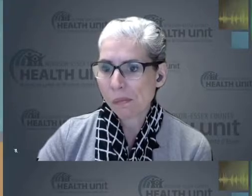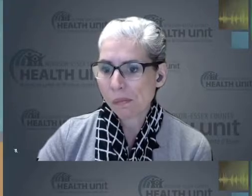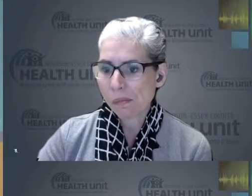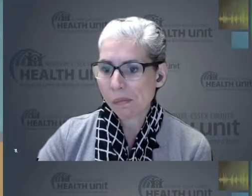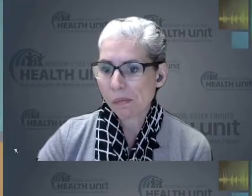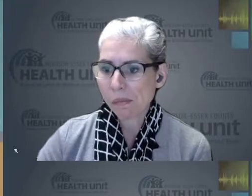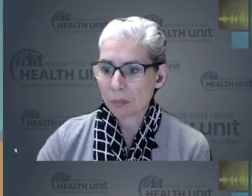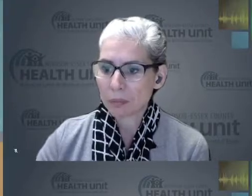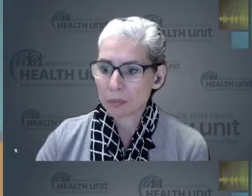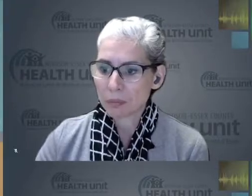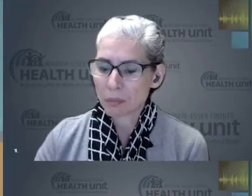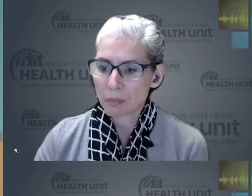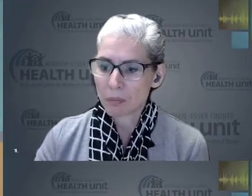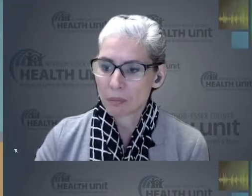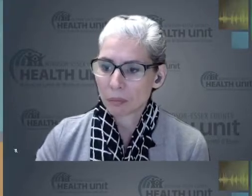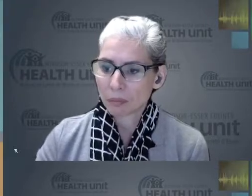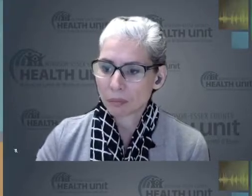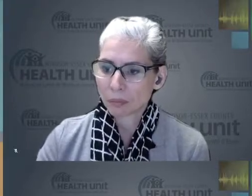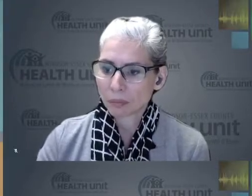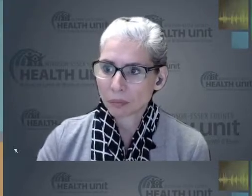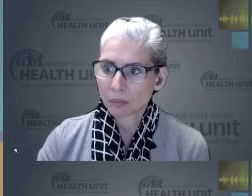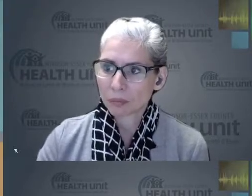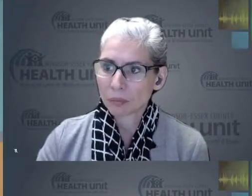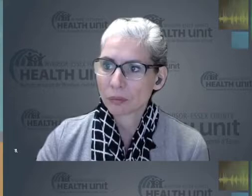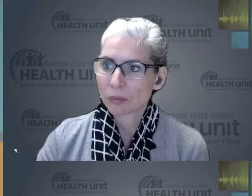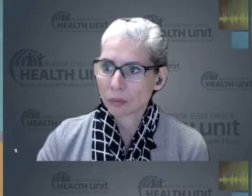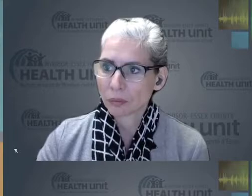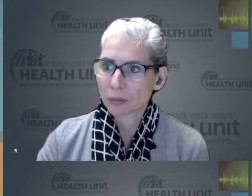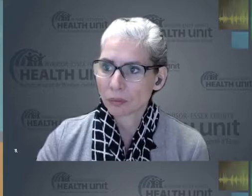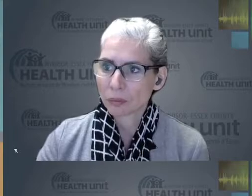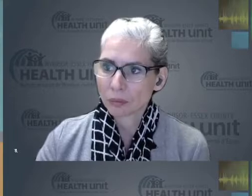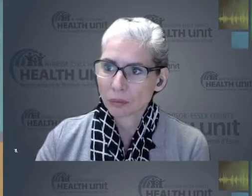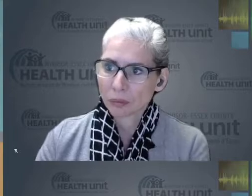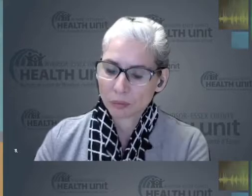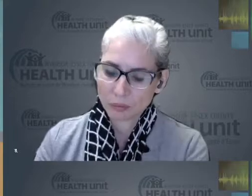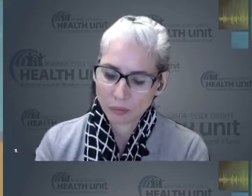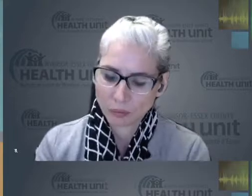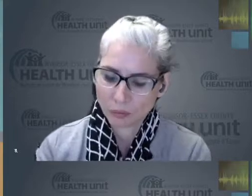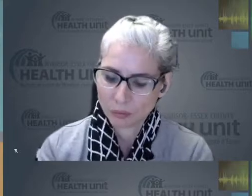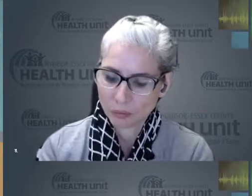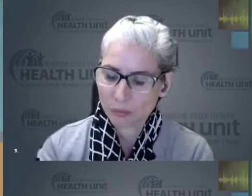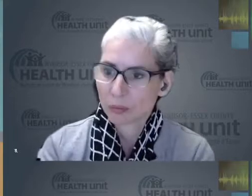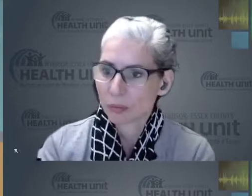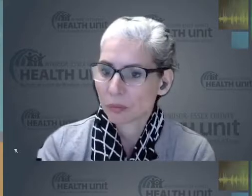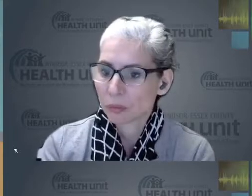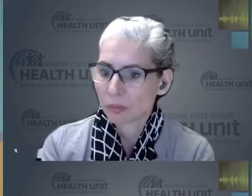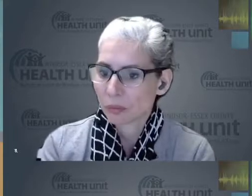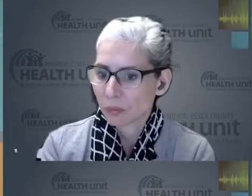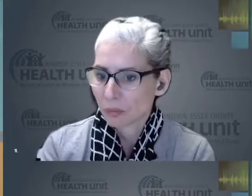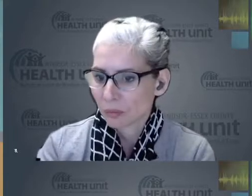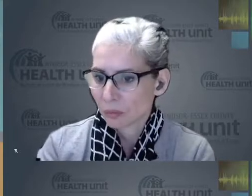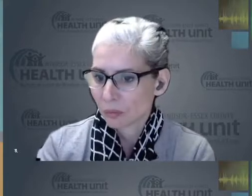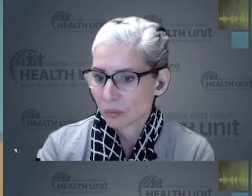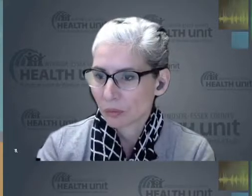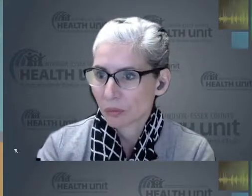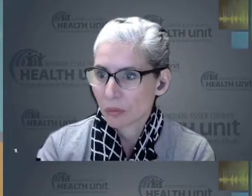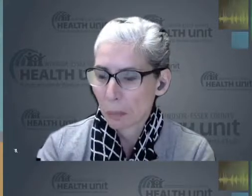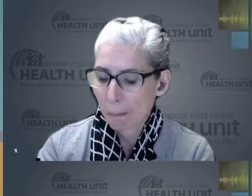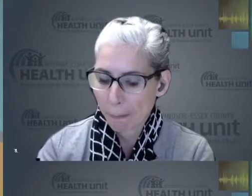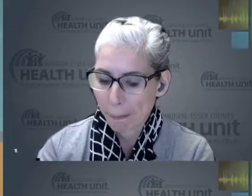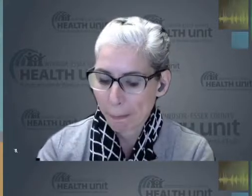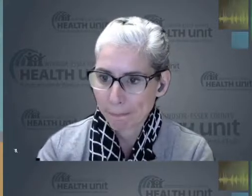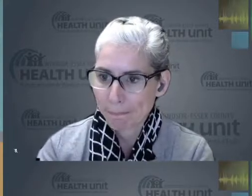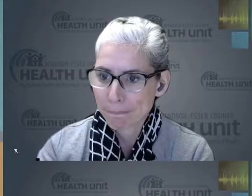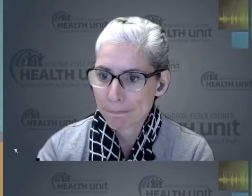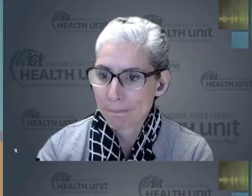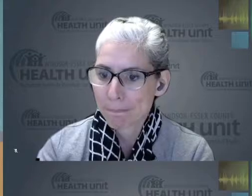about taking proof of vaccination off the table, but I guess when the public hears March 21st, most capacity limits